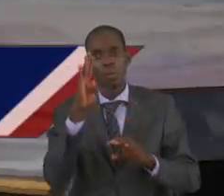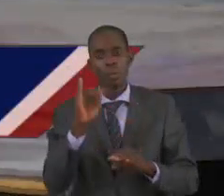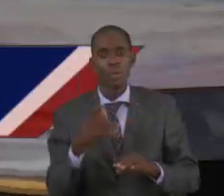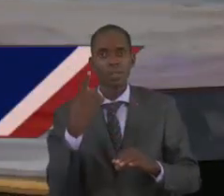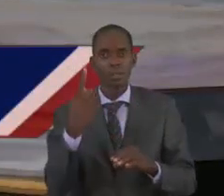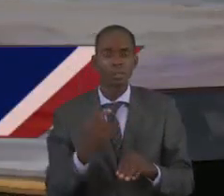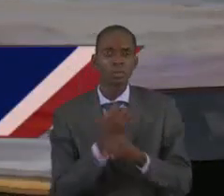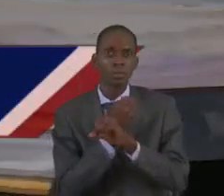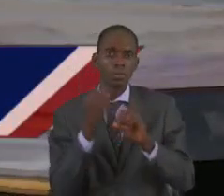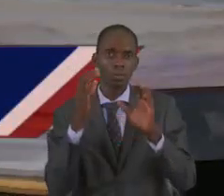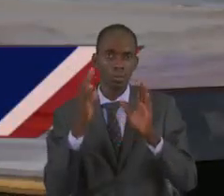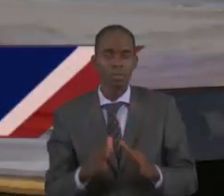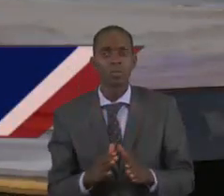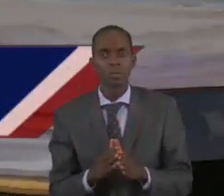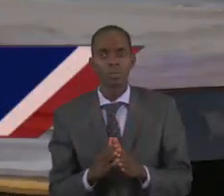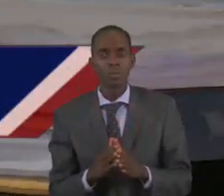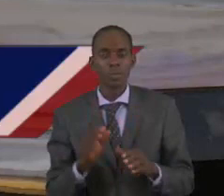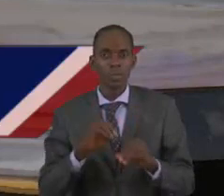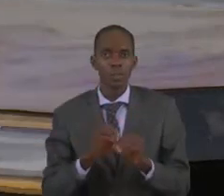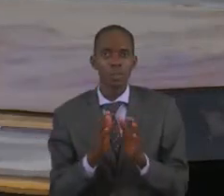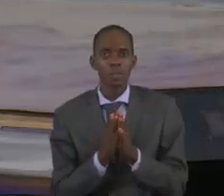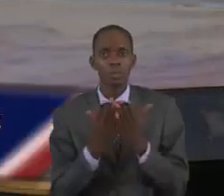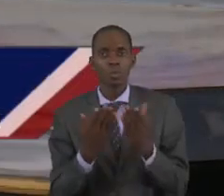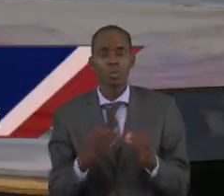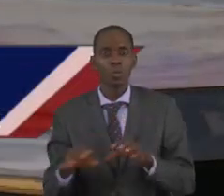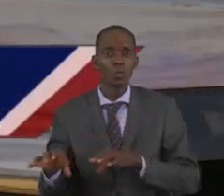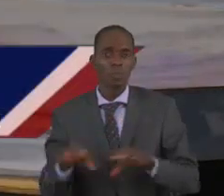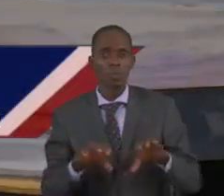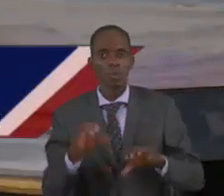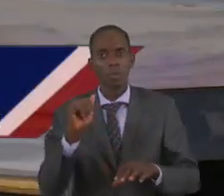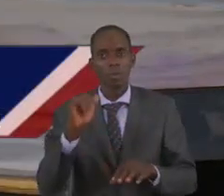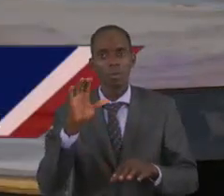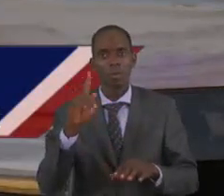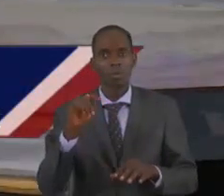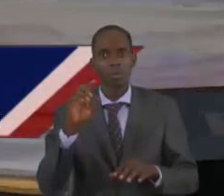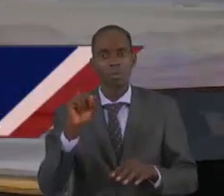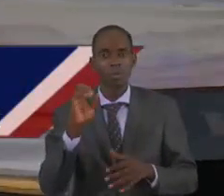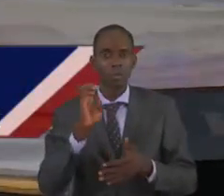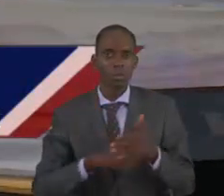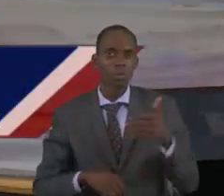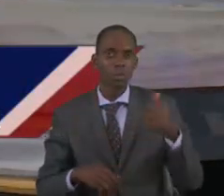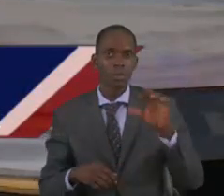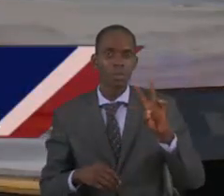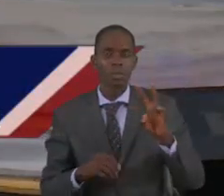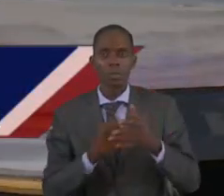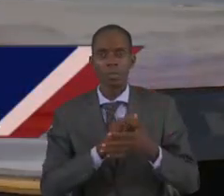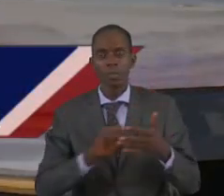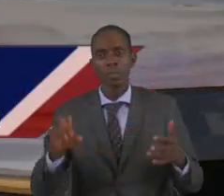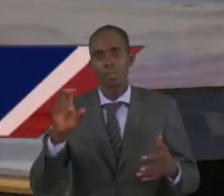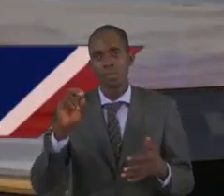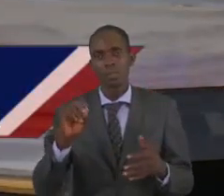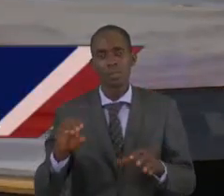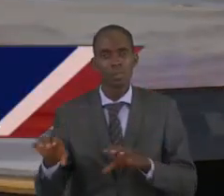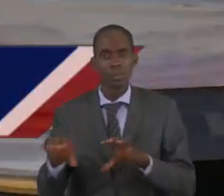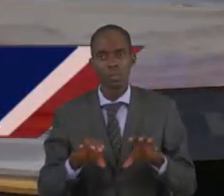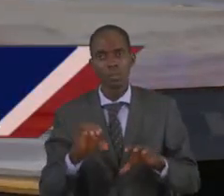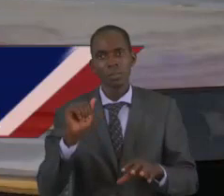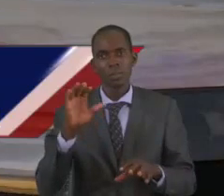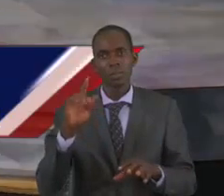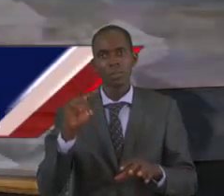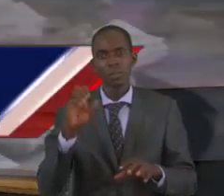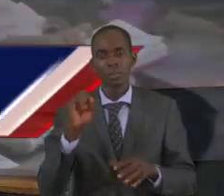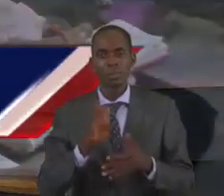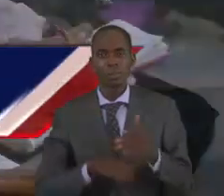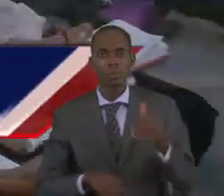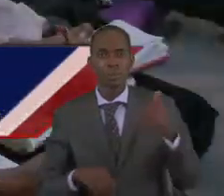the Savior. Acts chapter 17, verse 30. In Acts chapter 17,